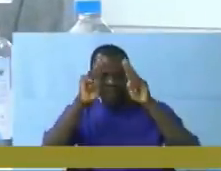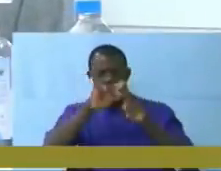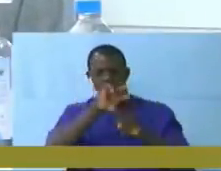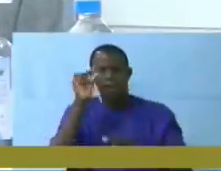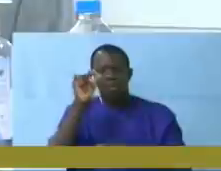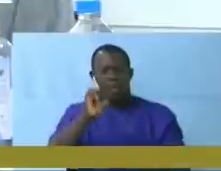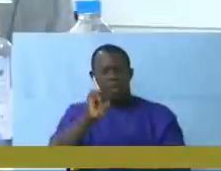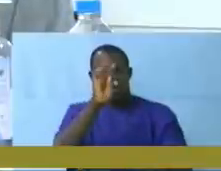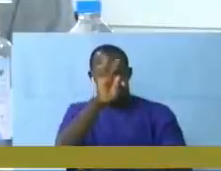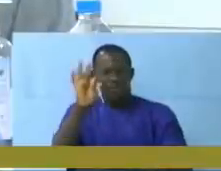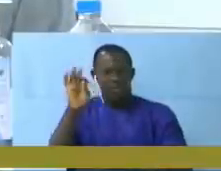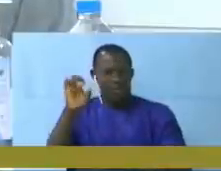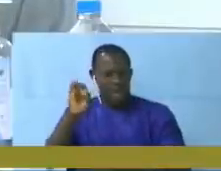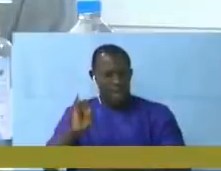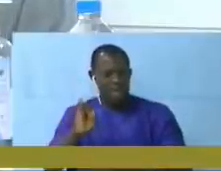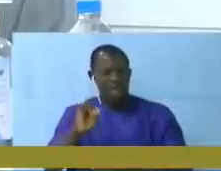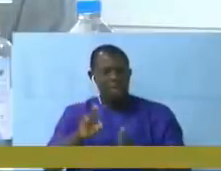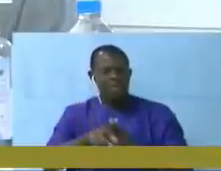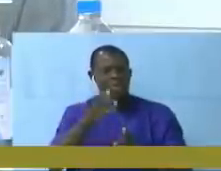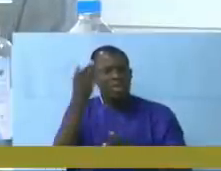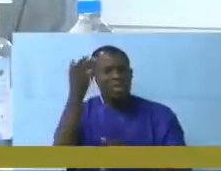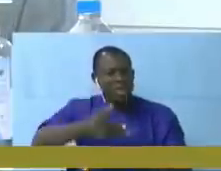the name, I think, in the 80s.